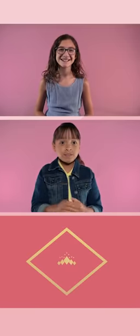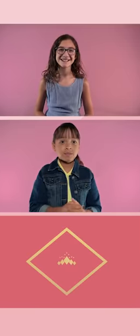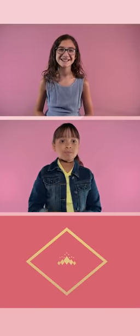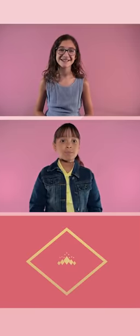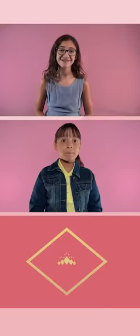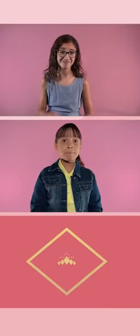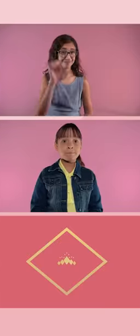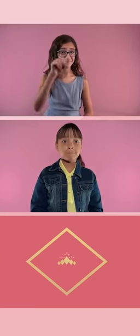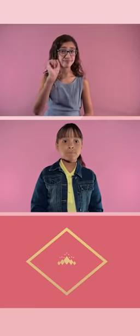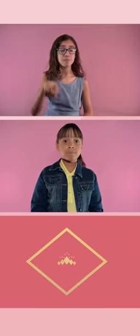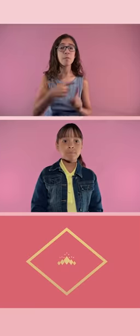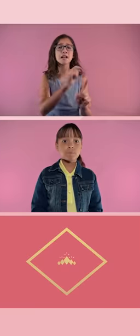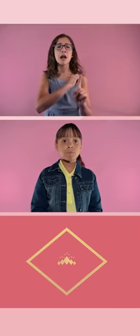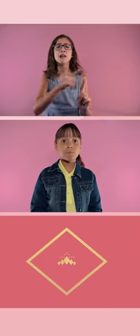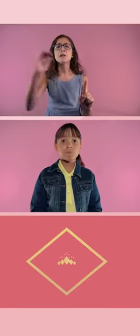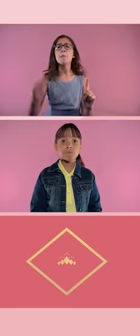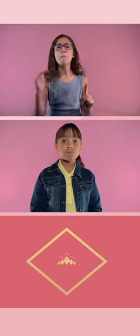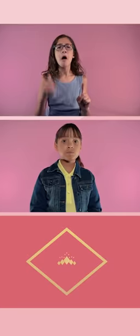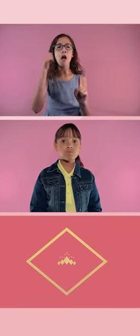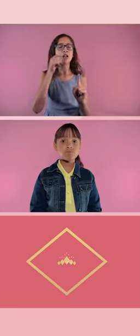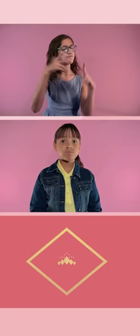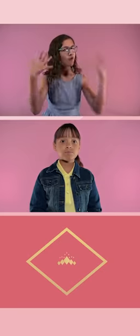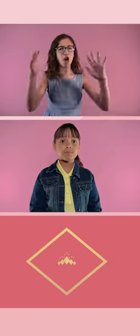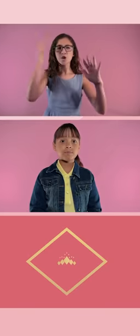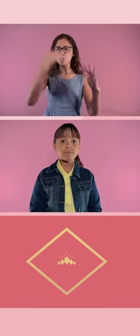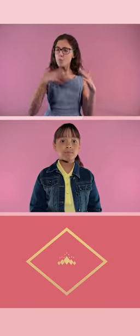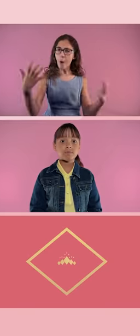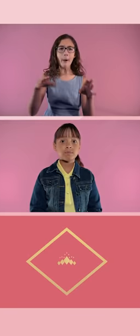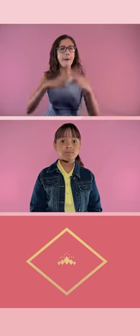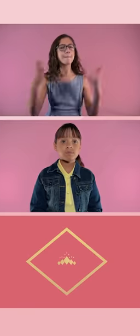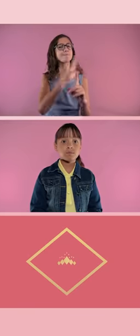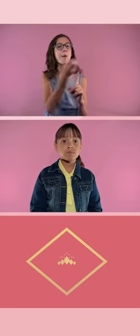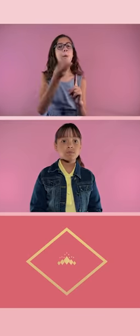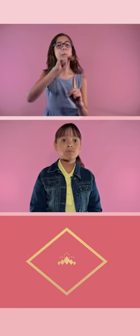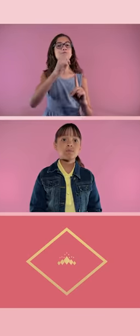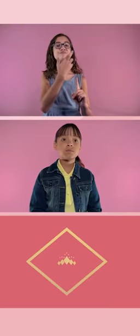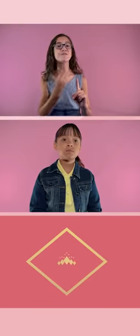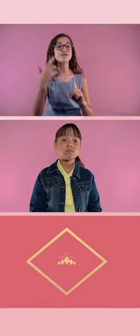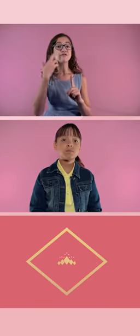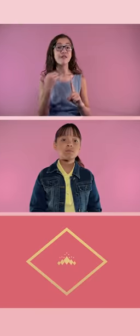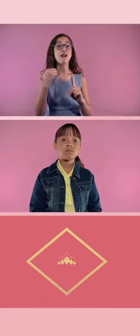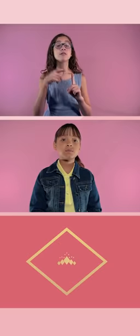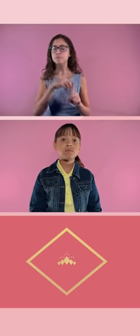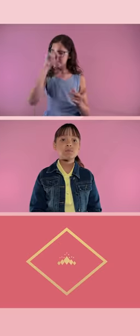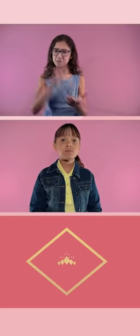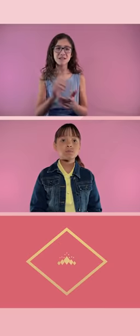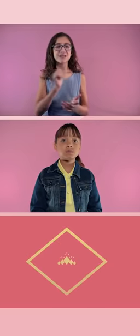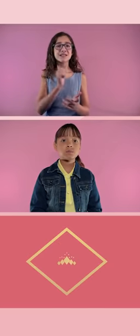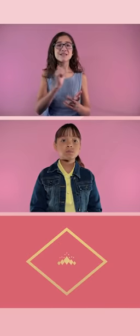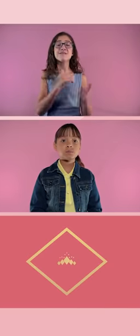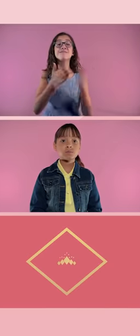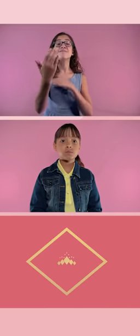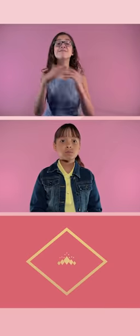own business. That's right. When Tiana was just a little girl, she already knew that she wanted to open up her own restaurant. She